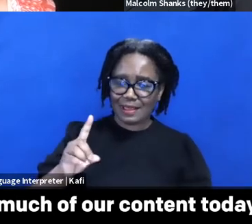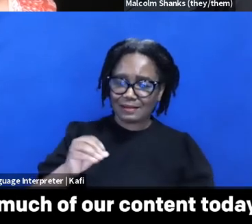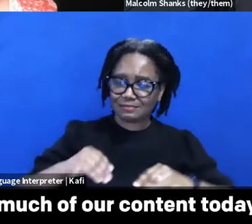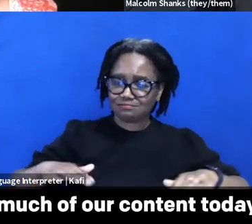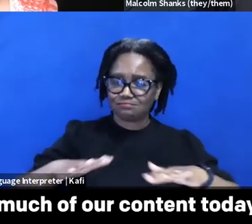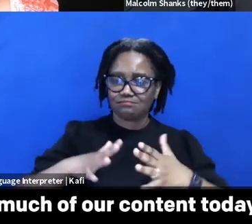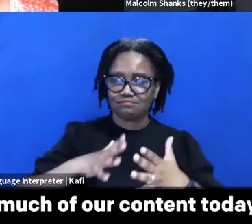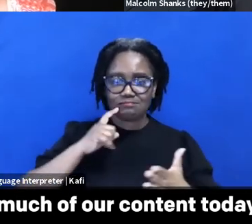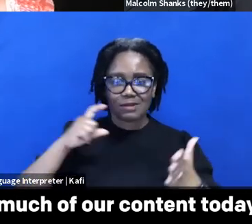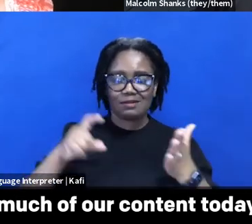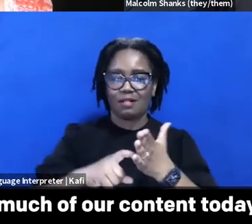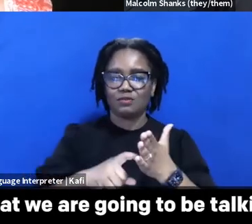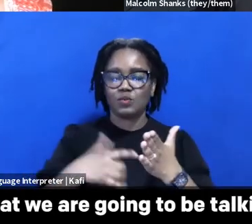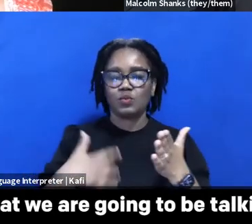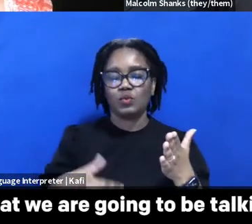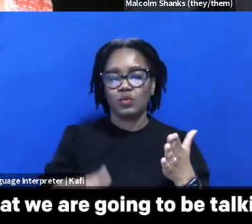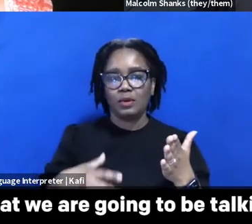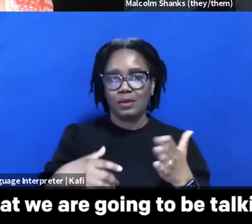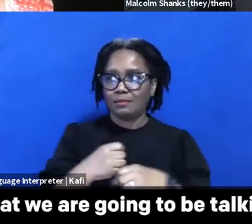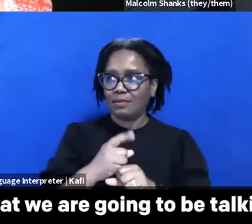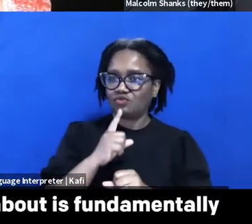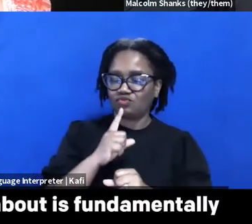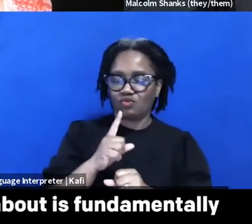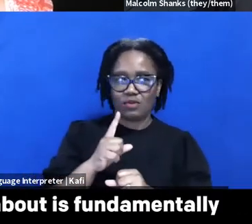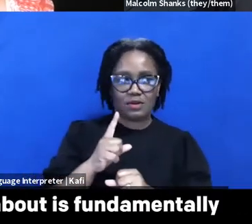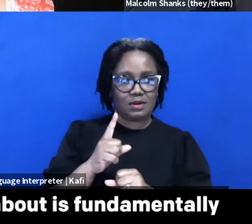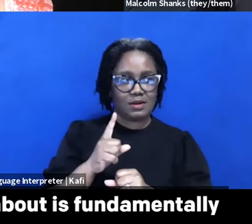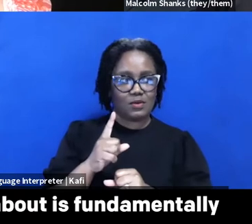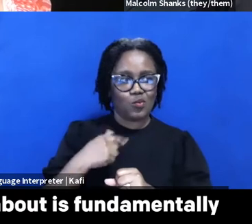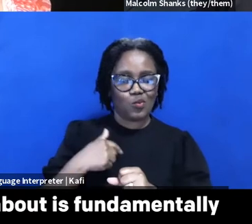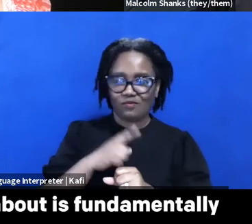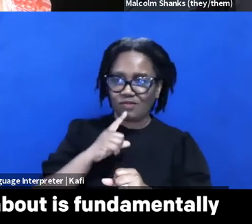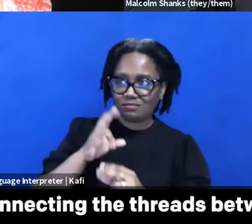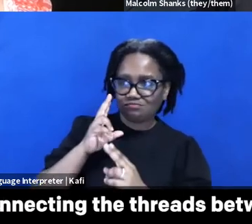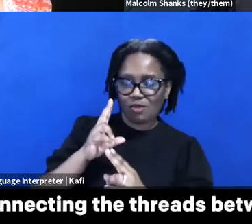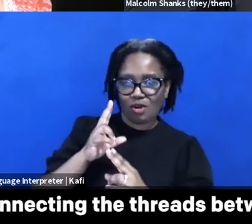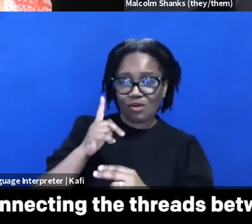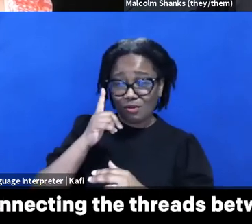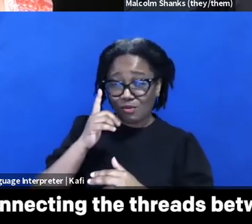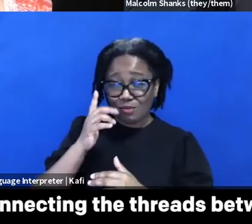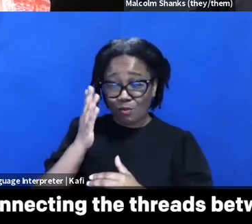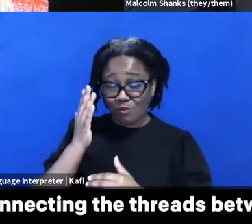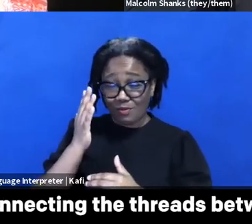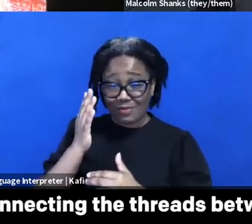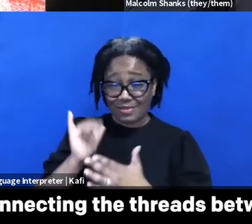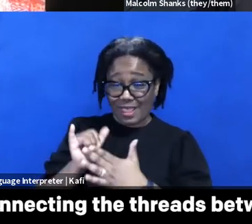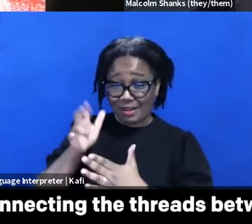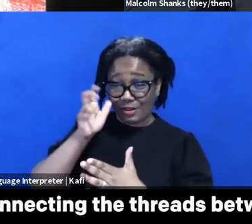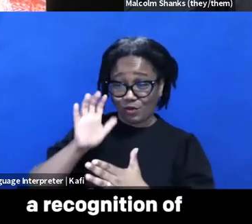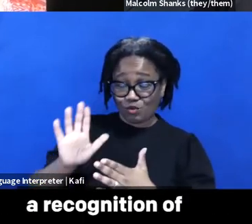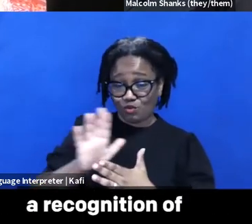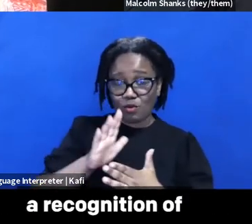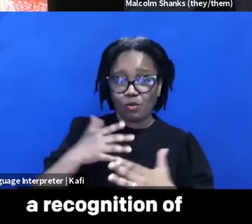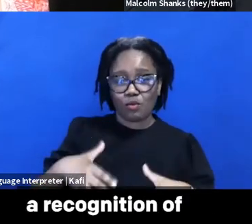think about how much of our content today and what we're going to be talking about is fundamentally about connecting the